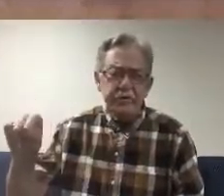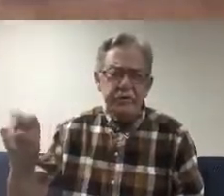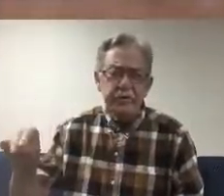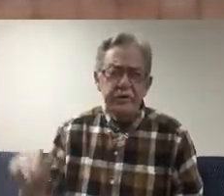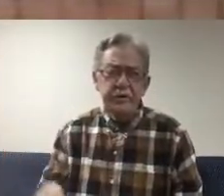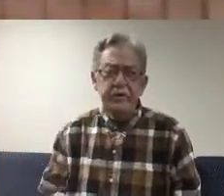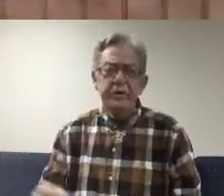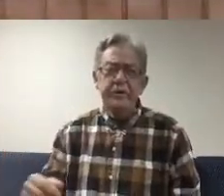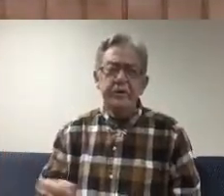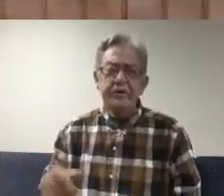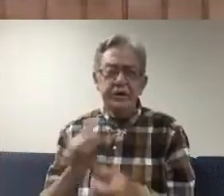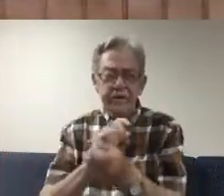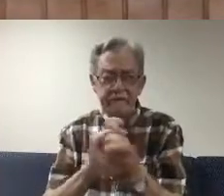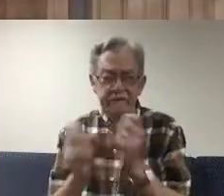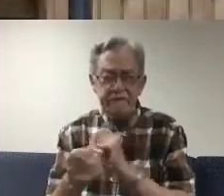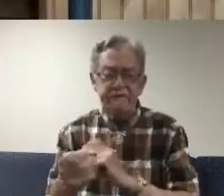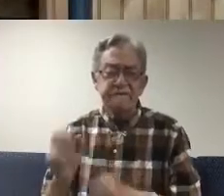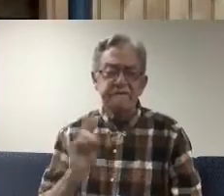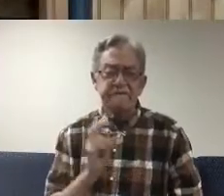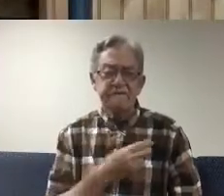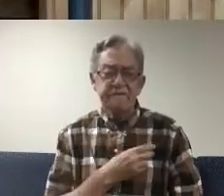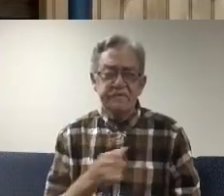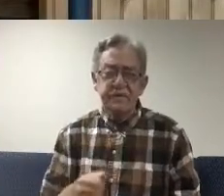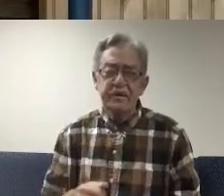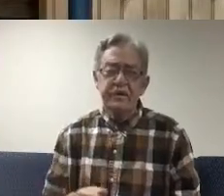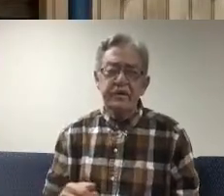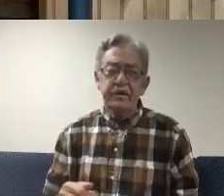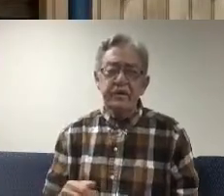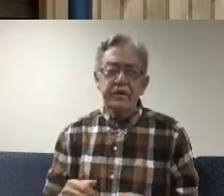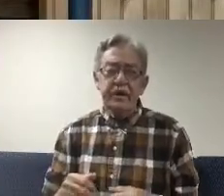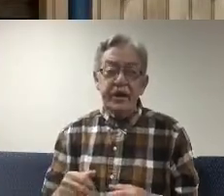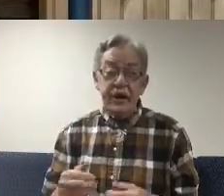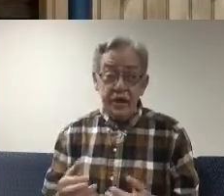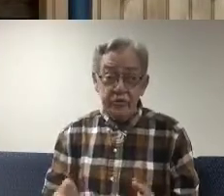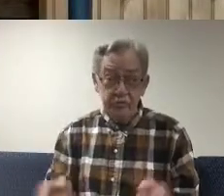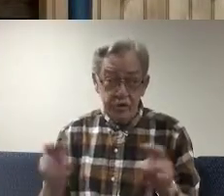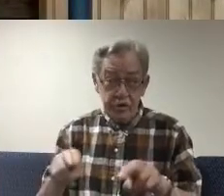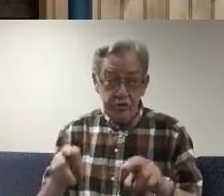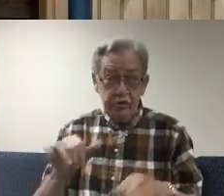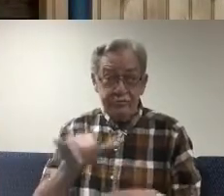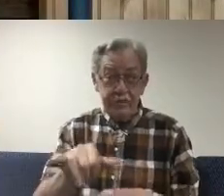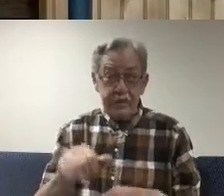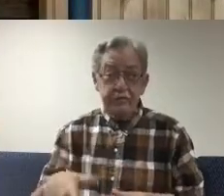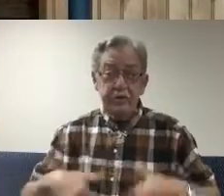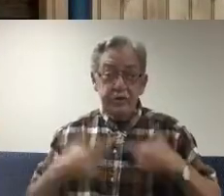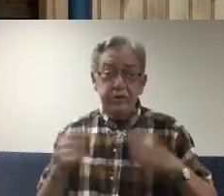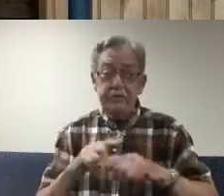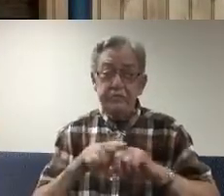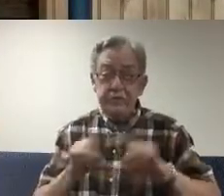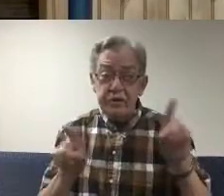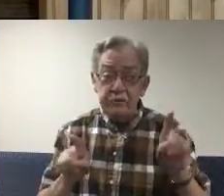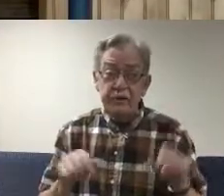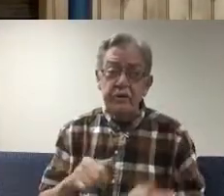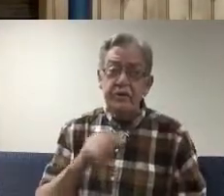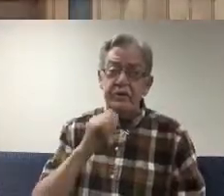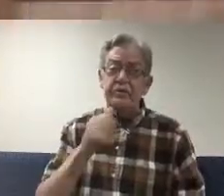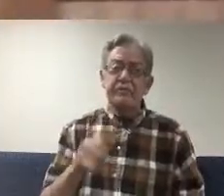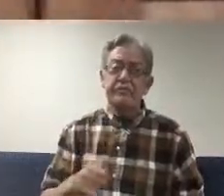God, because our fallen nature, inherited from Adam and Eve, carried down